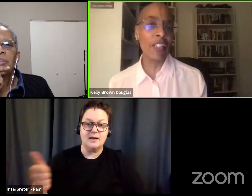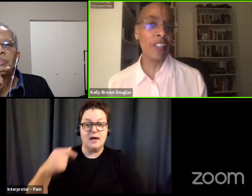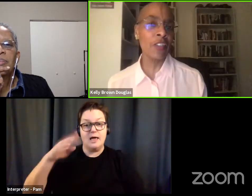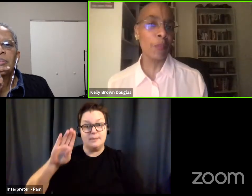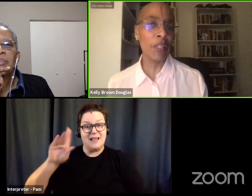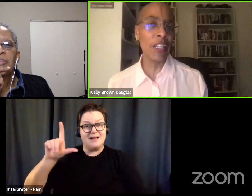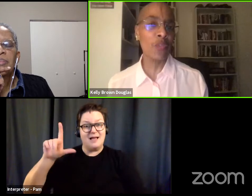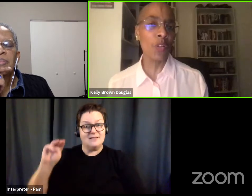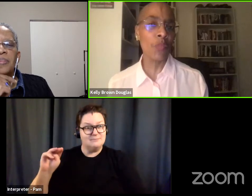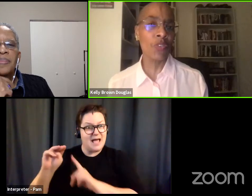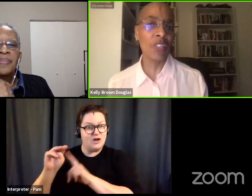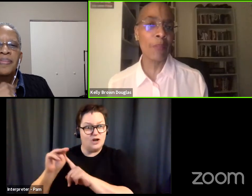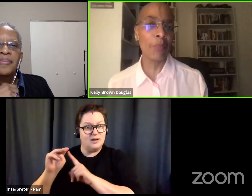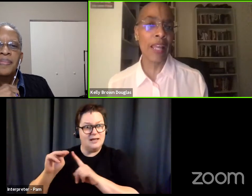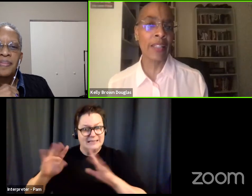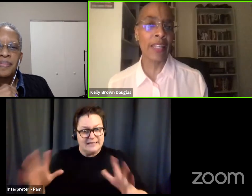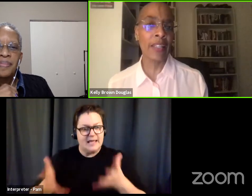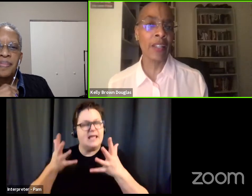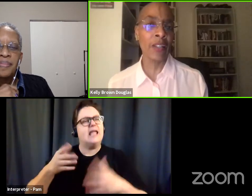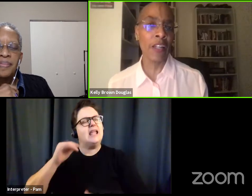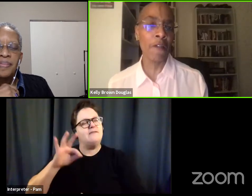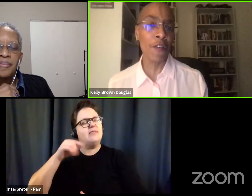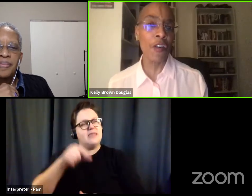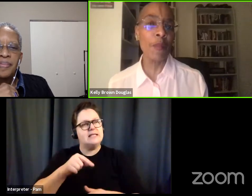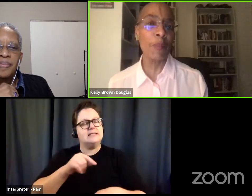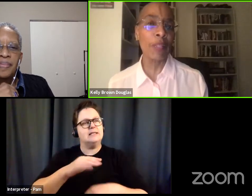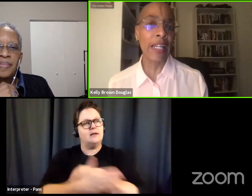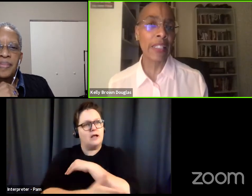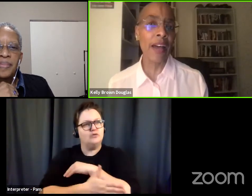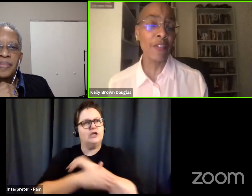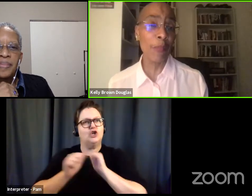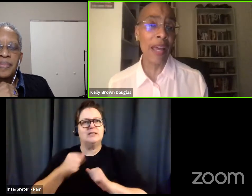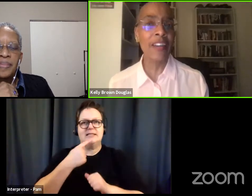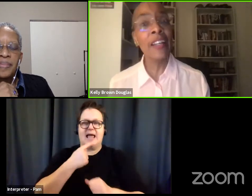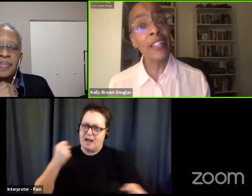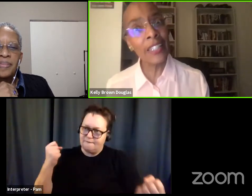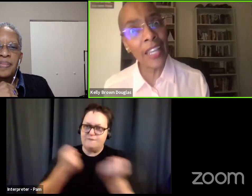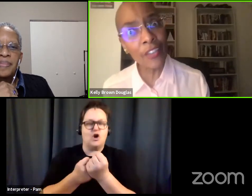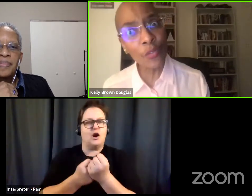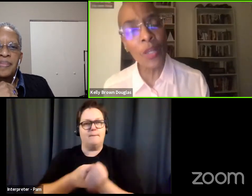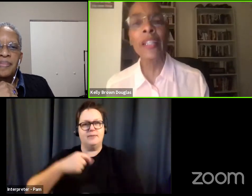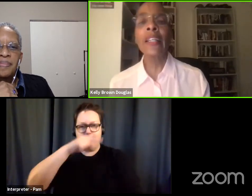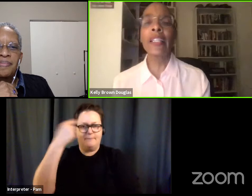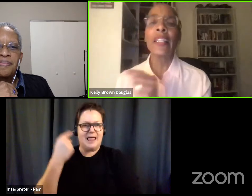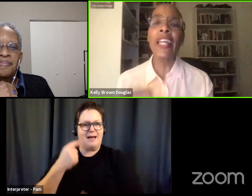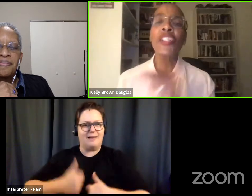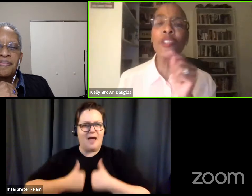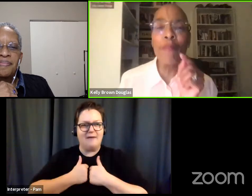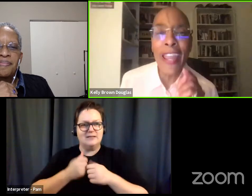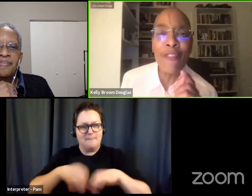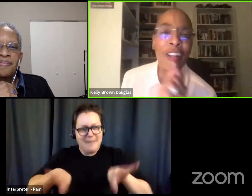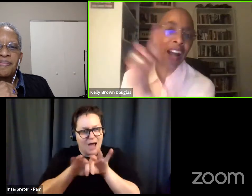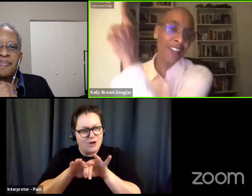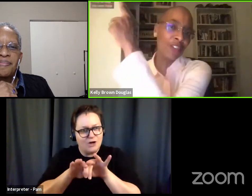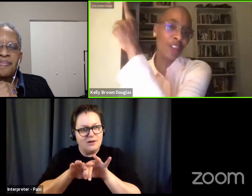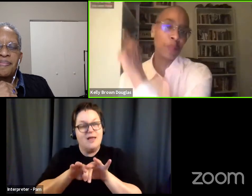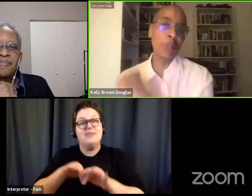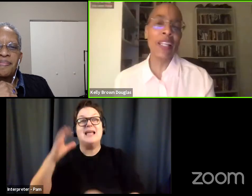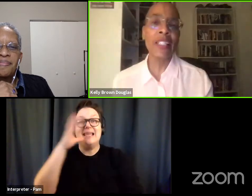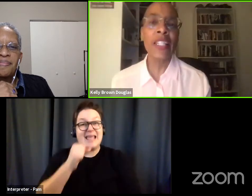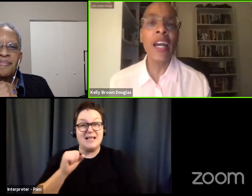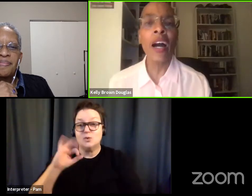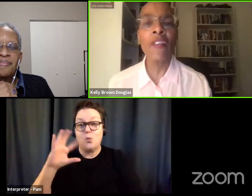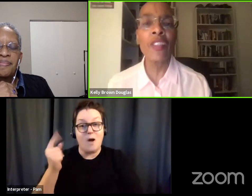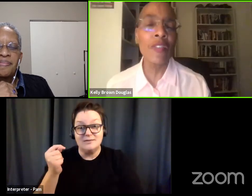could ever get to the place where it would say Black, that affirmed that Black lives matter, then guess what? The nation may have gotten to